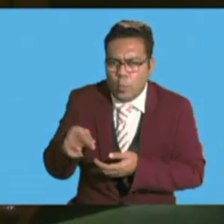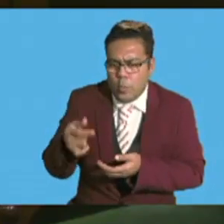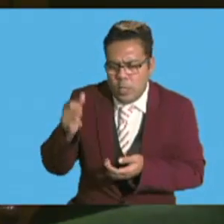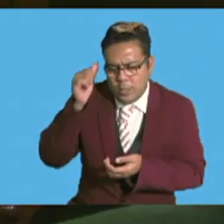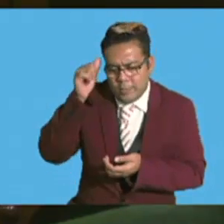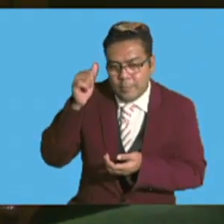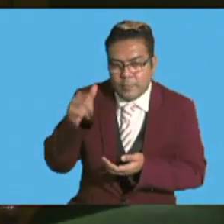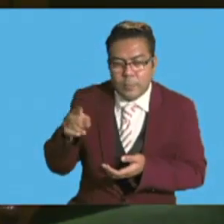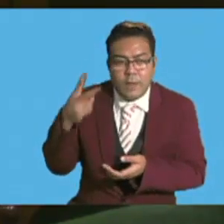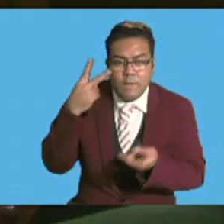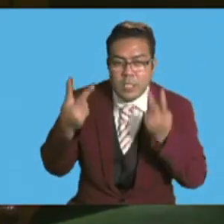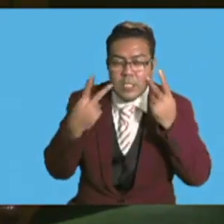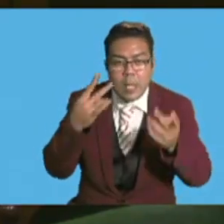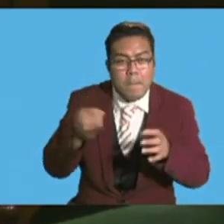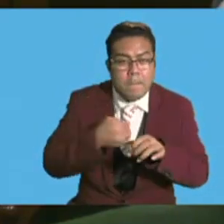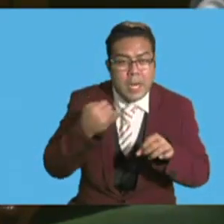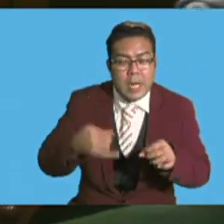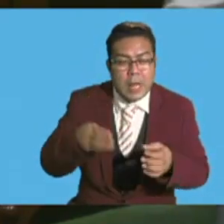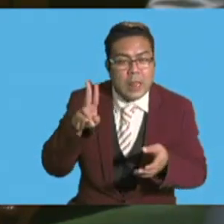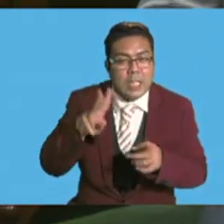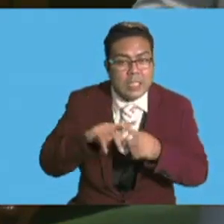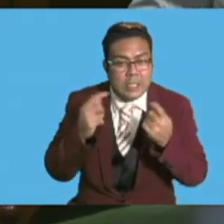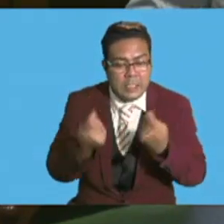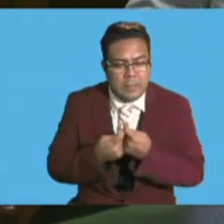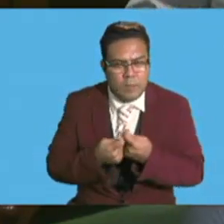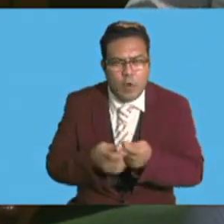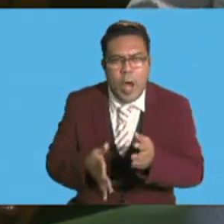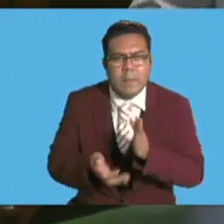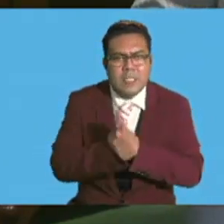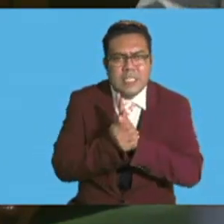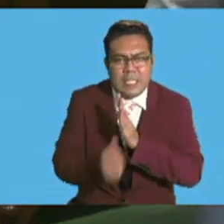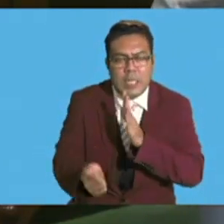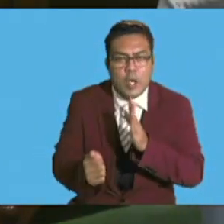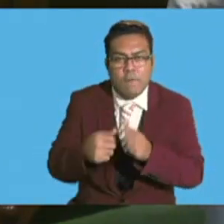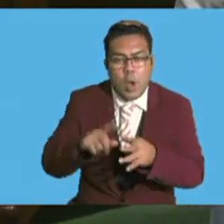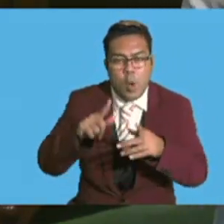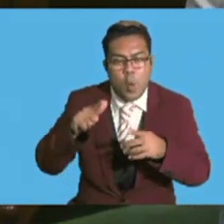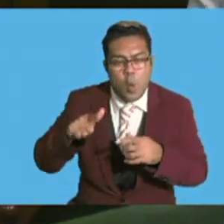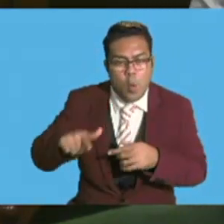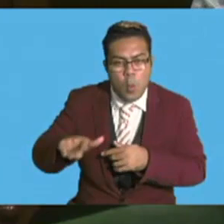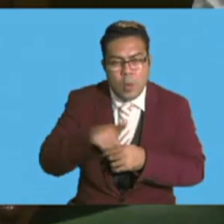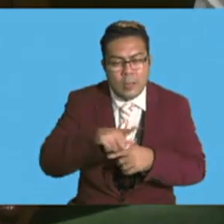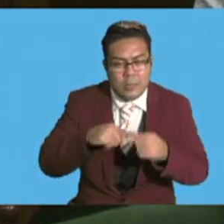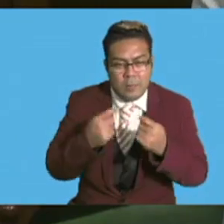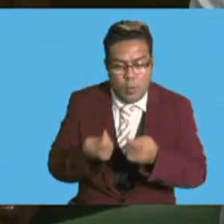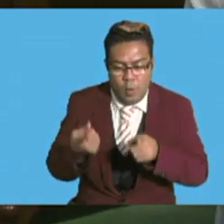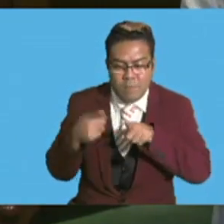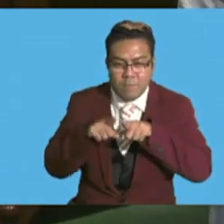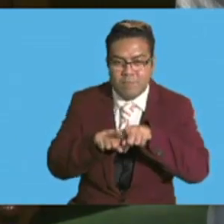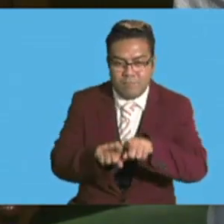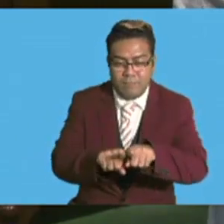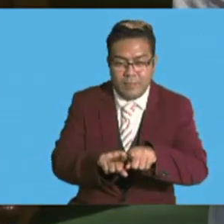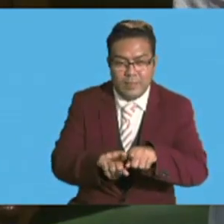the visiting medical teams have towards the upskilling of our local people. We've had the opportunity to working alongside